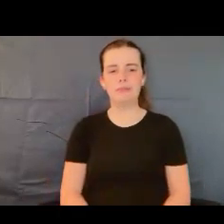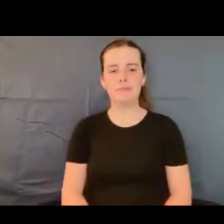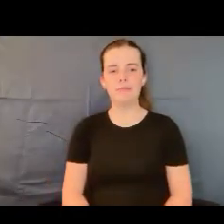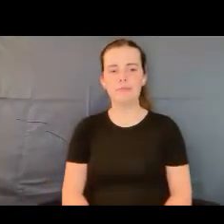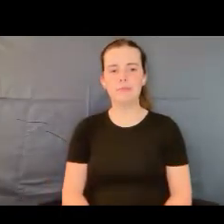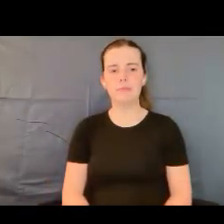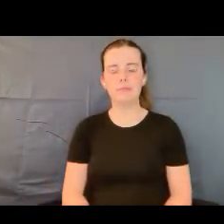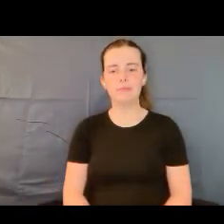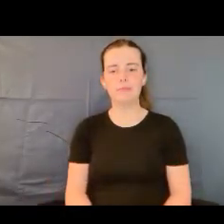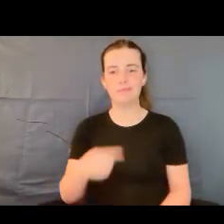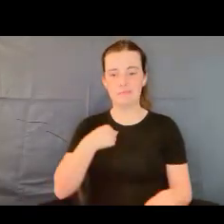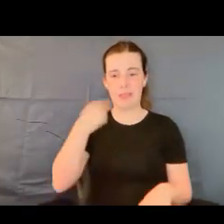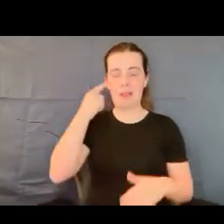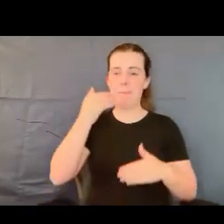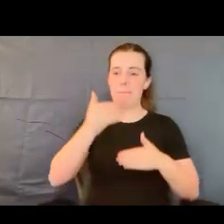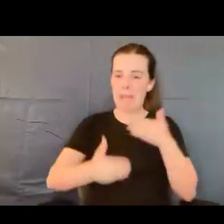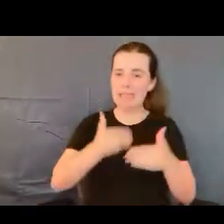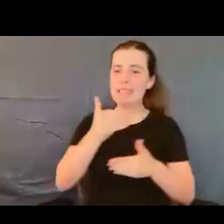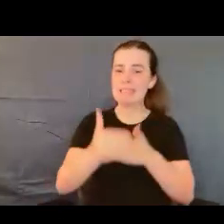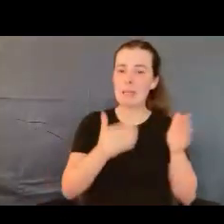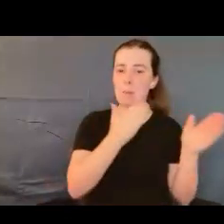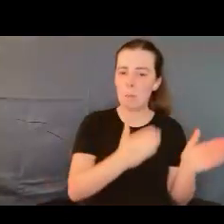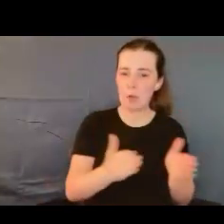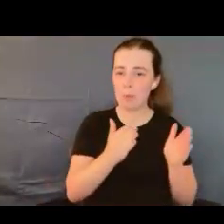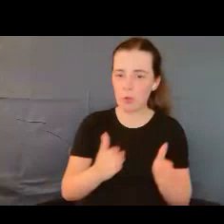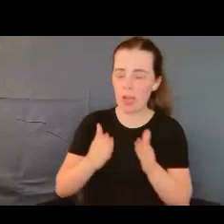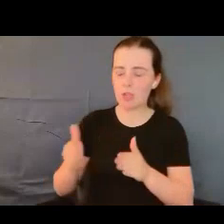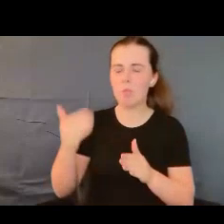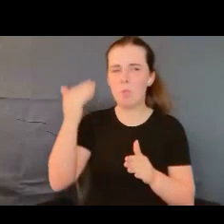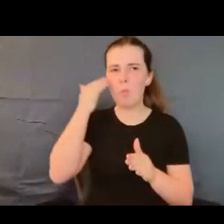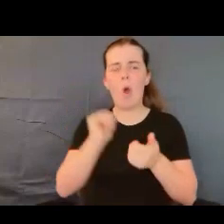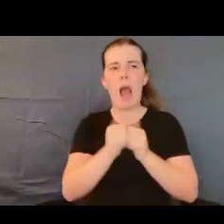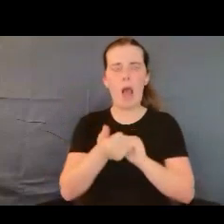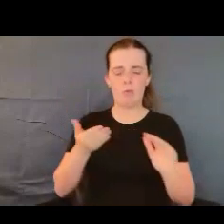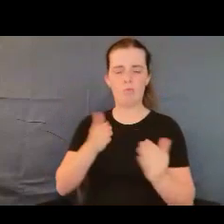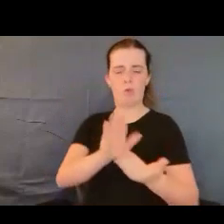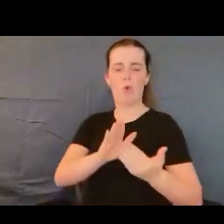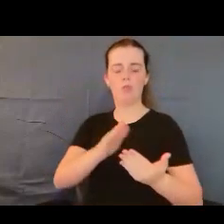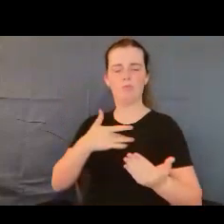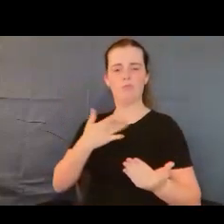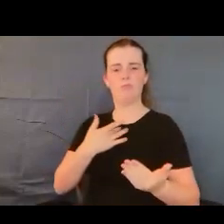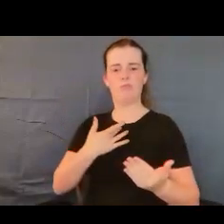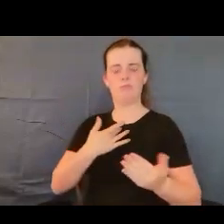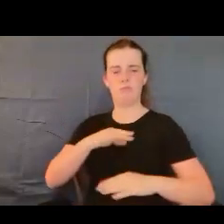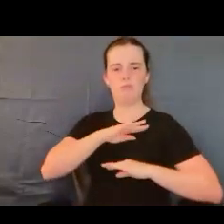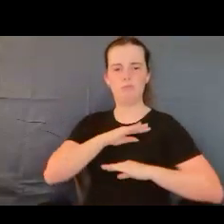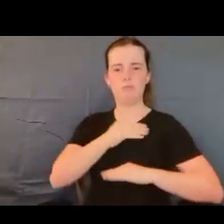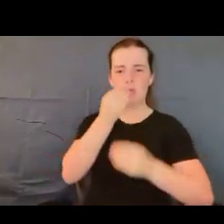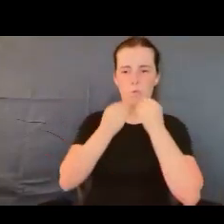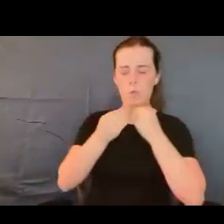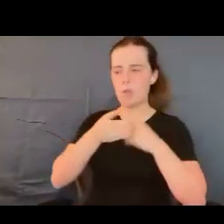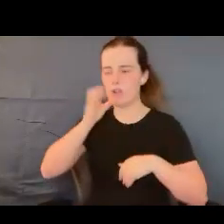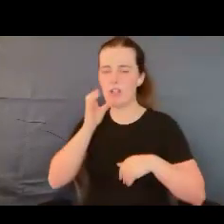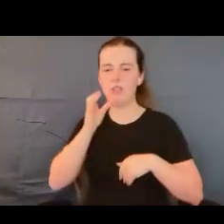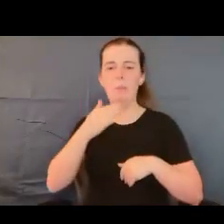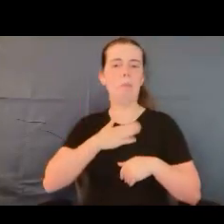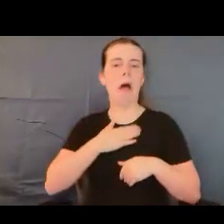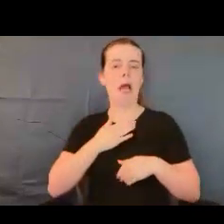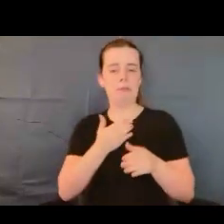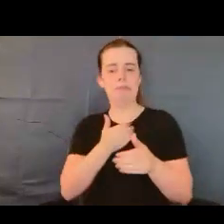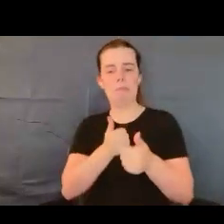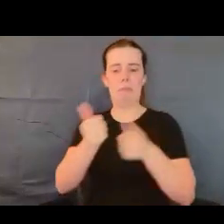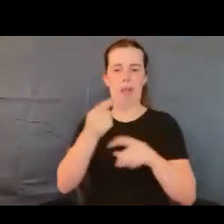think with that, just pacing and preparation for knowing how you're approaching fueling and hydration throughout this is really, really helpful. So that's really my main goal is to help you get a